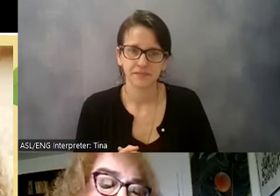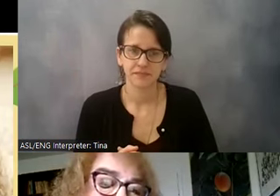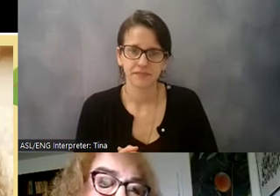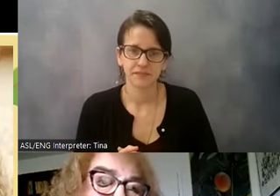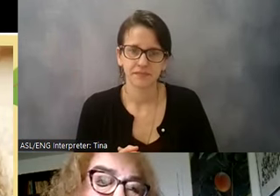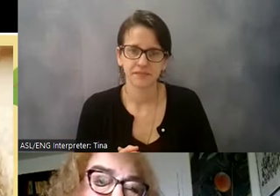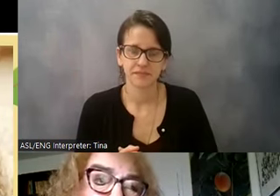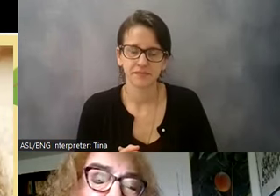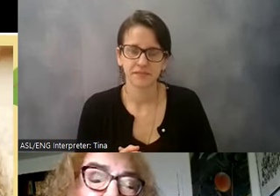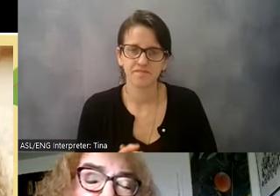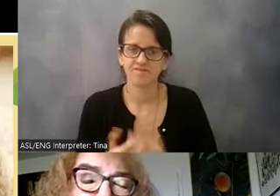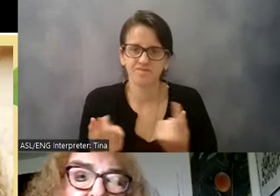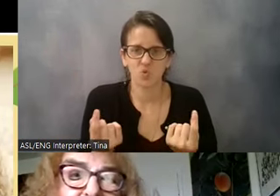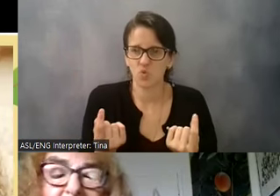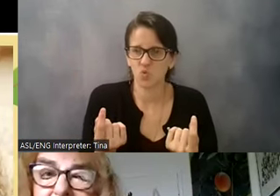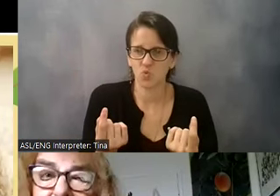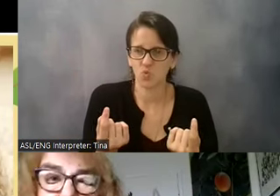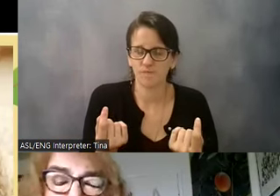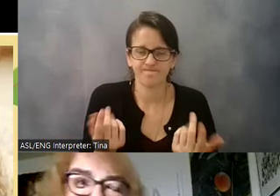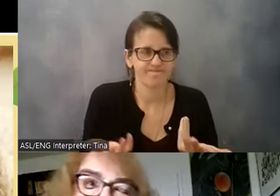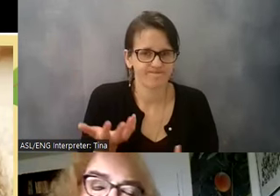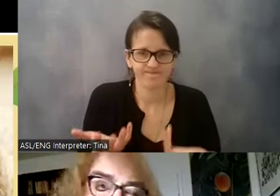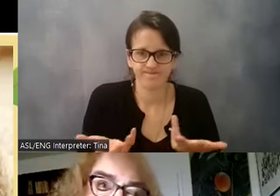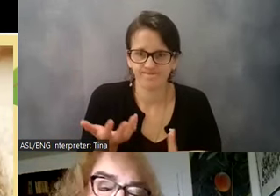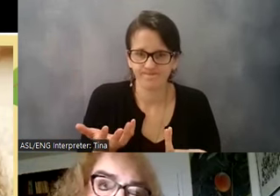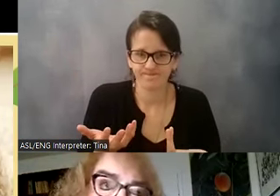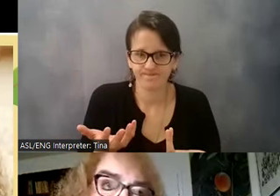So what do we do? Well, the point is that